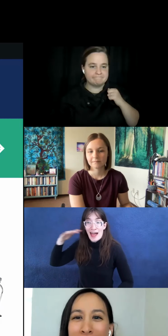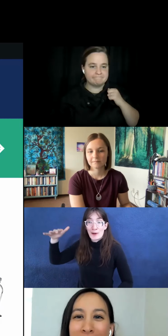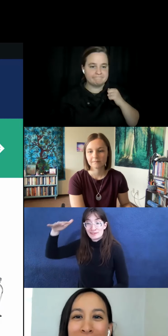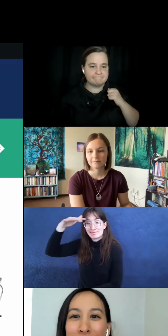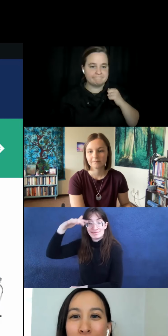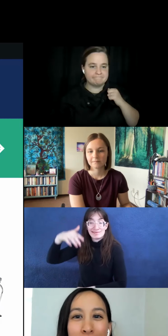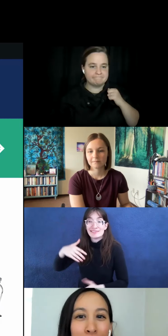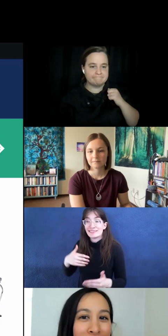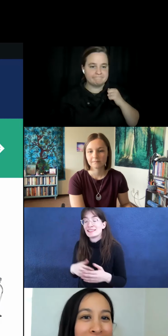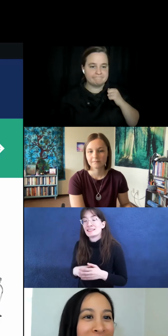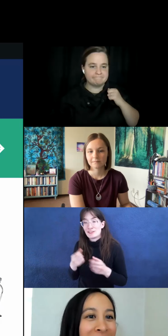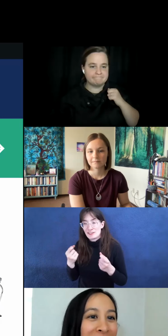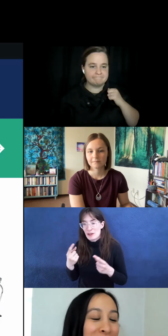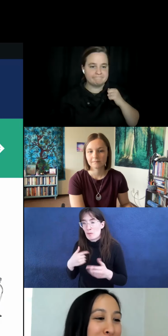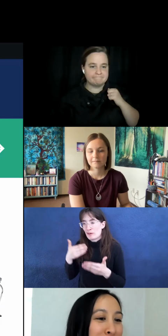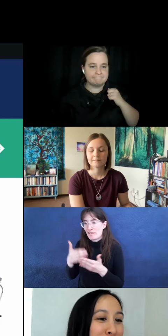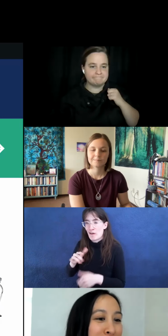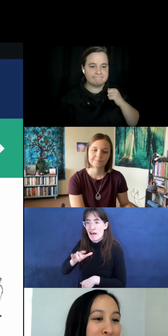So we're near an Air Force something.